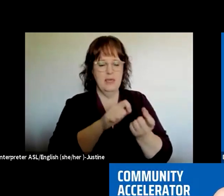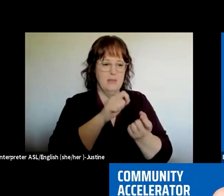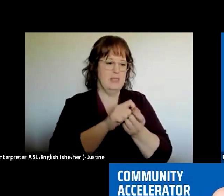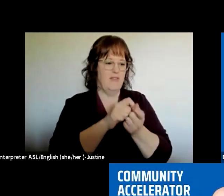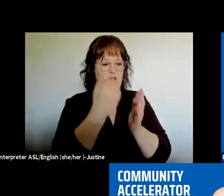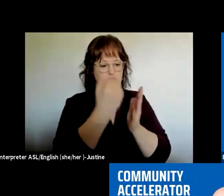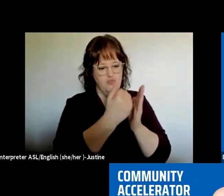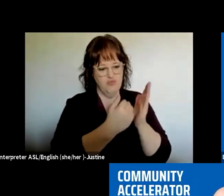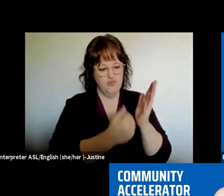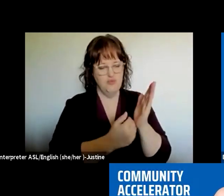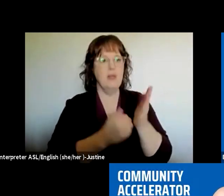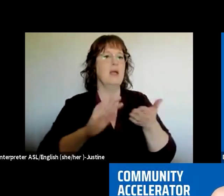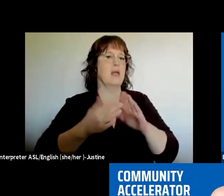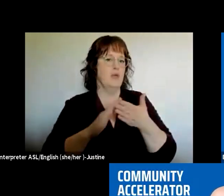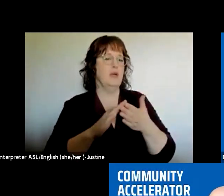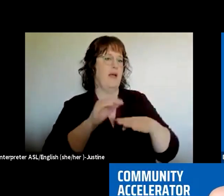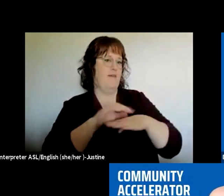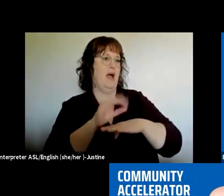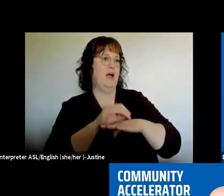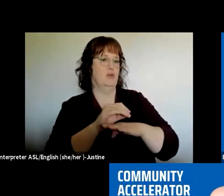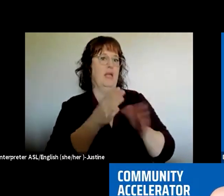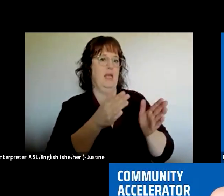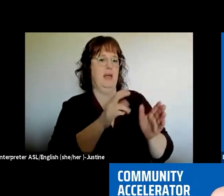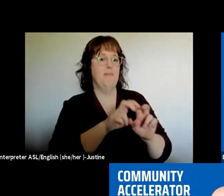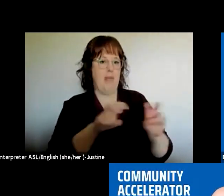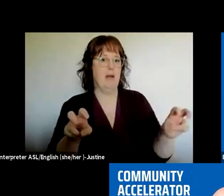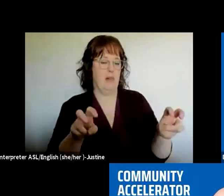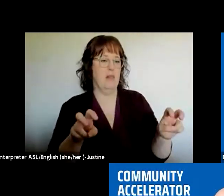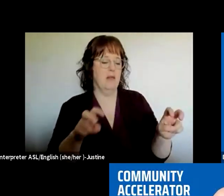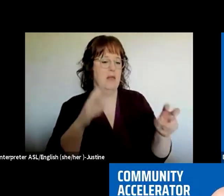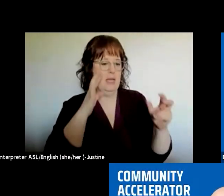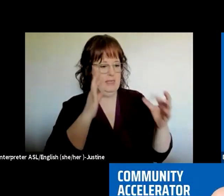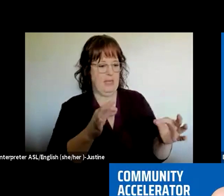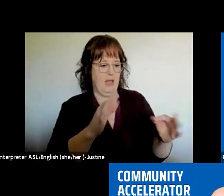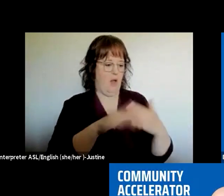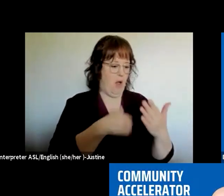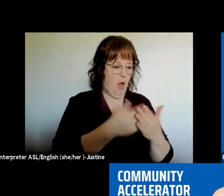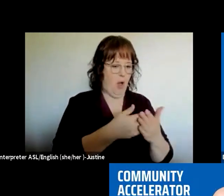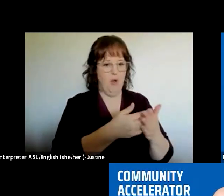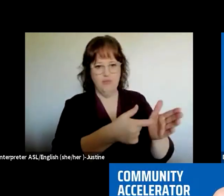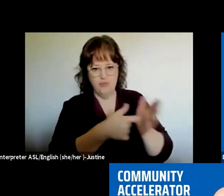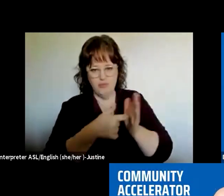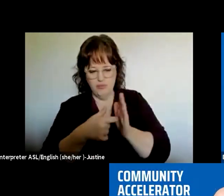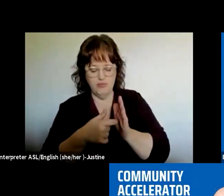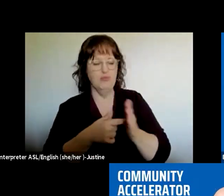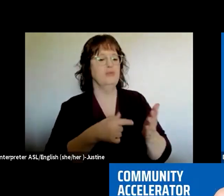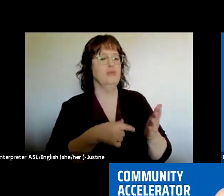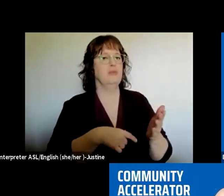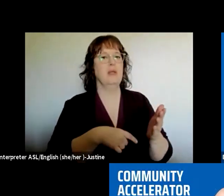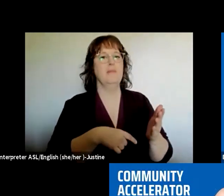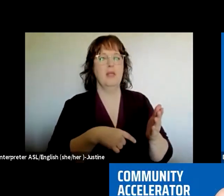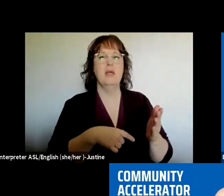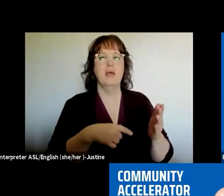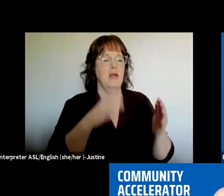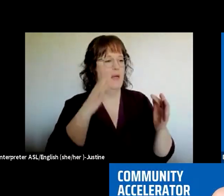community advisory panel. And those evaluation criteria are designed, as is indicated elsewhere in the